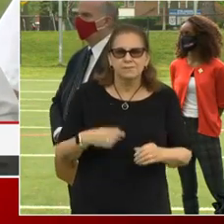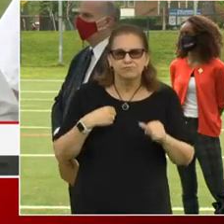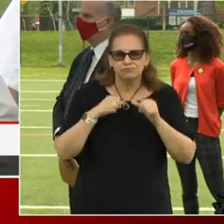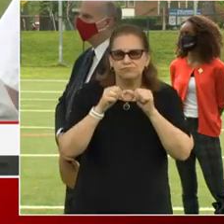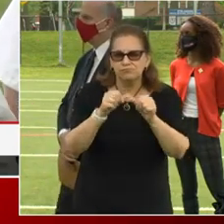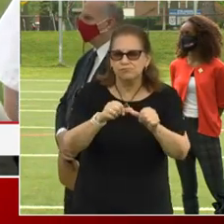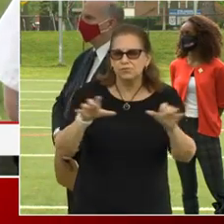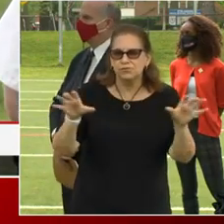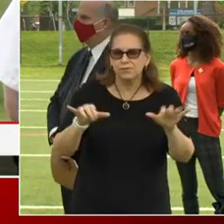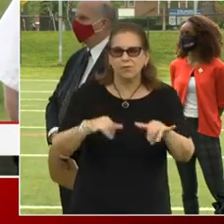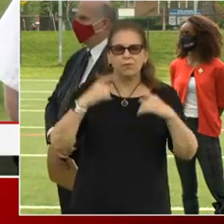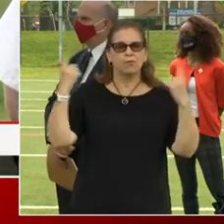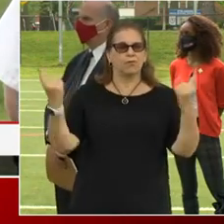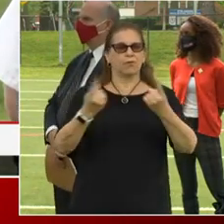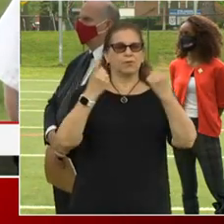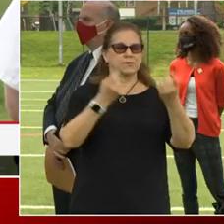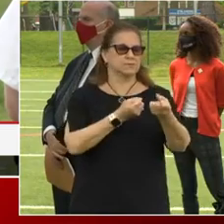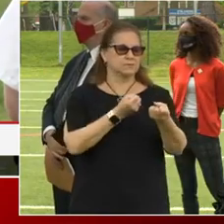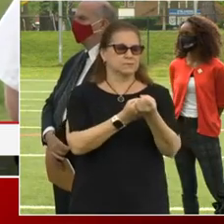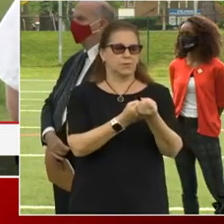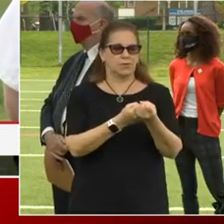need to do to support them.